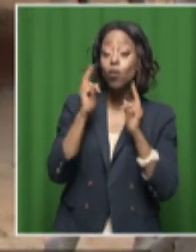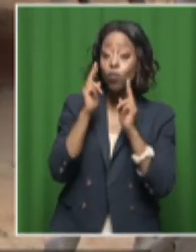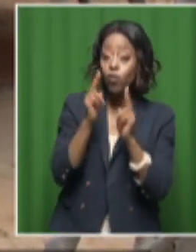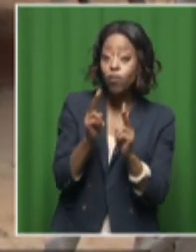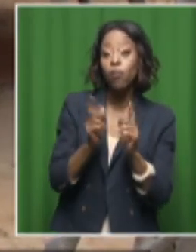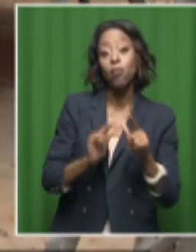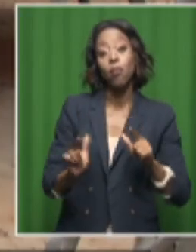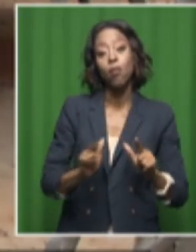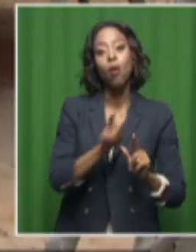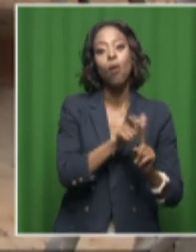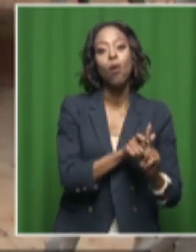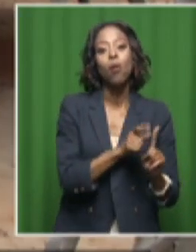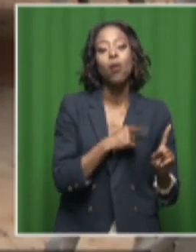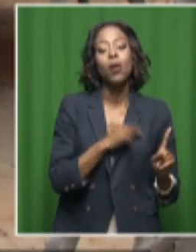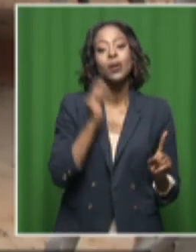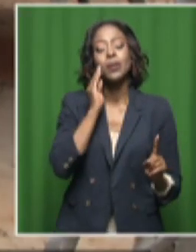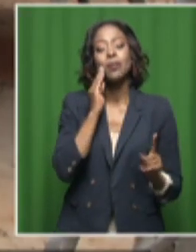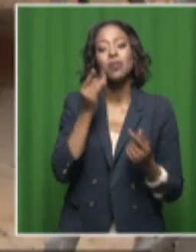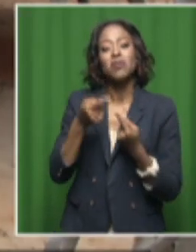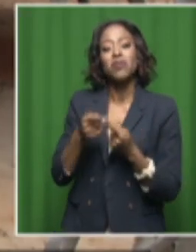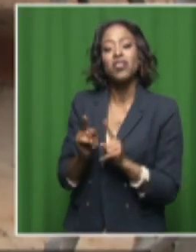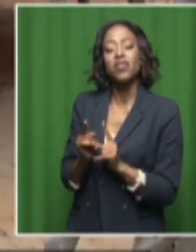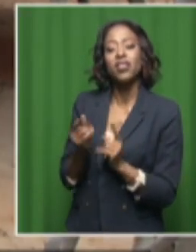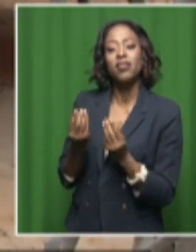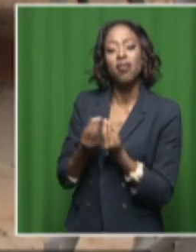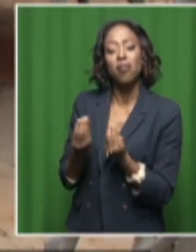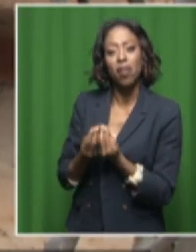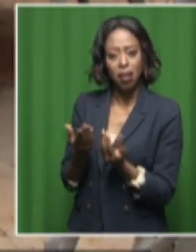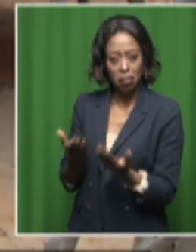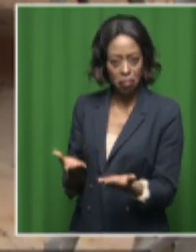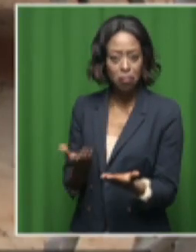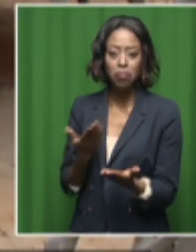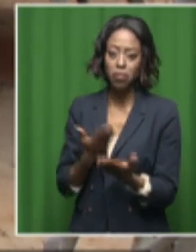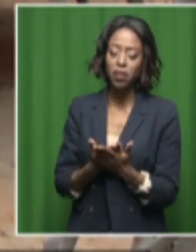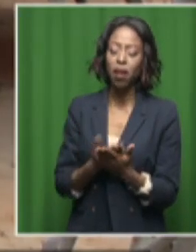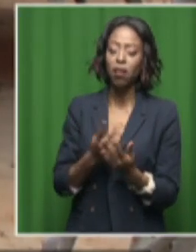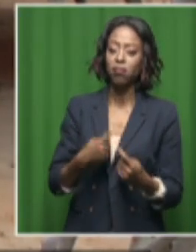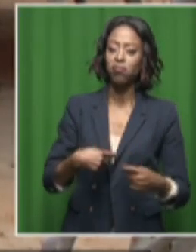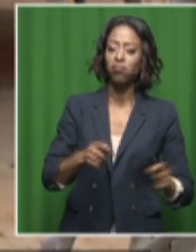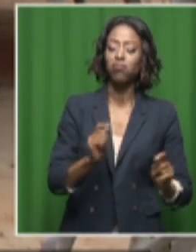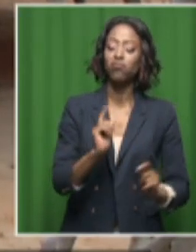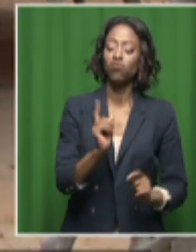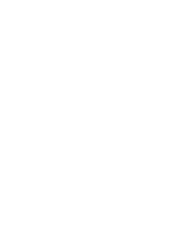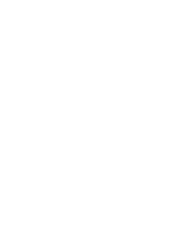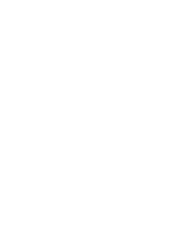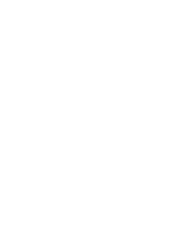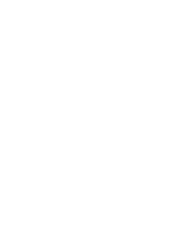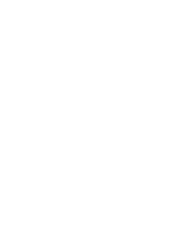wants to experience something outside of their day-to-day routine is quite affordable, Sakina.